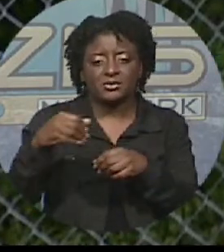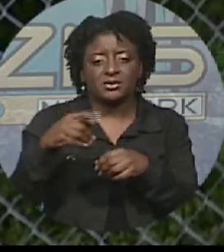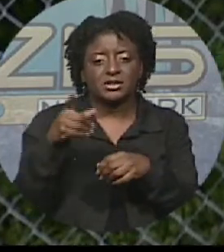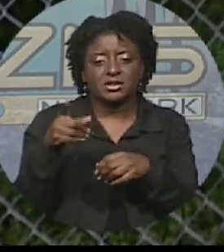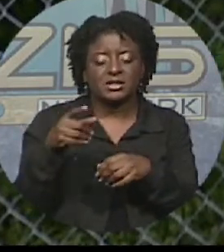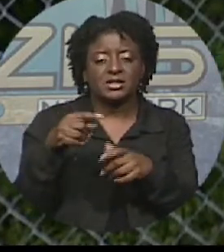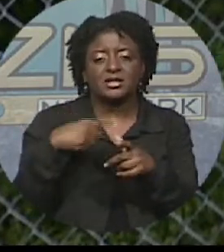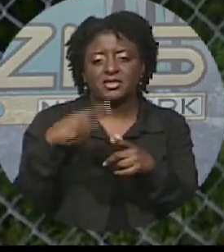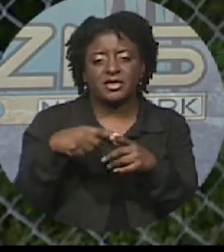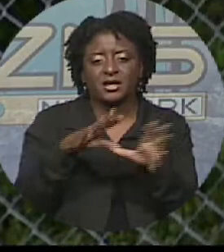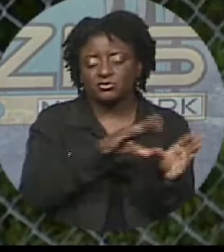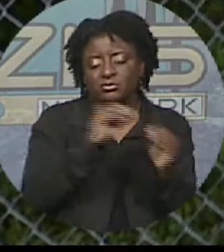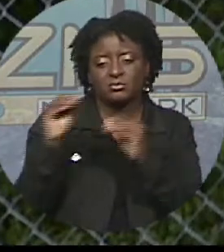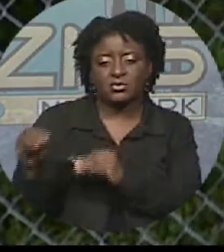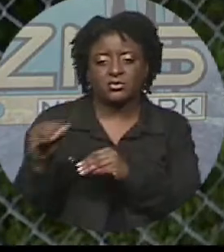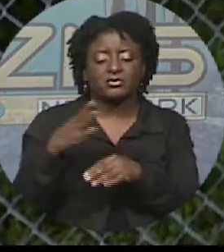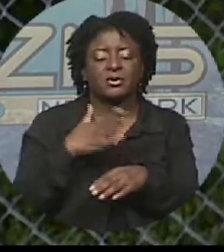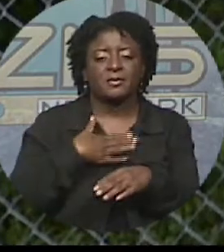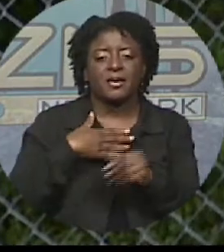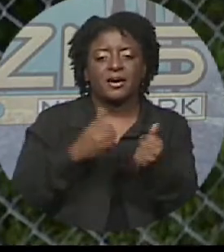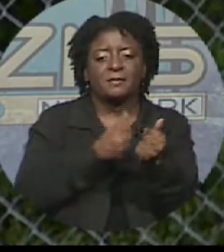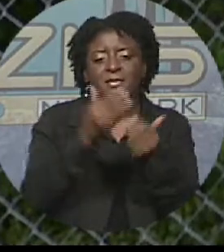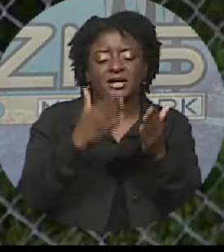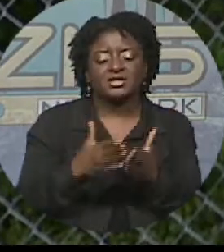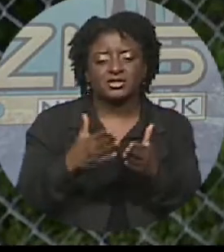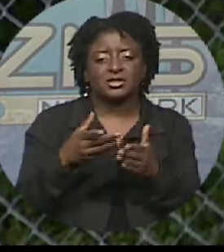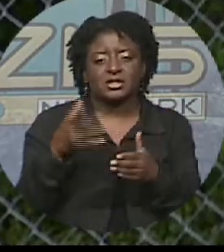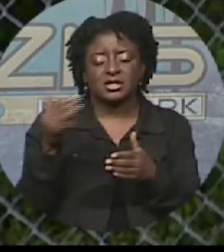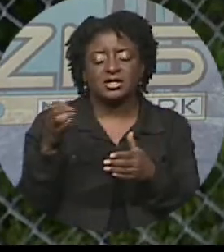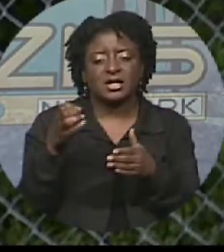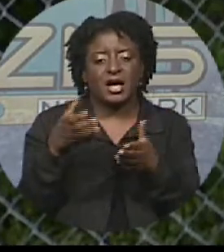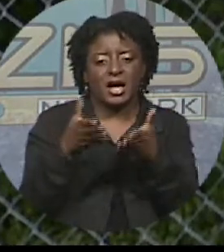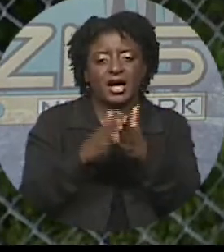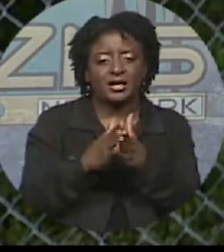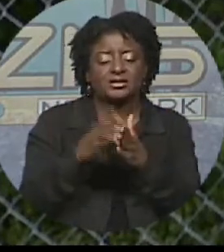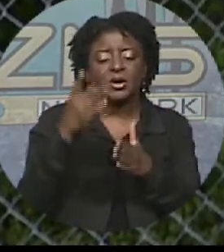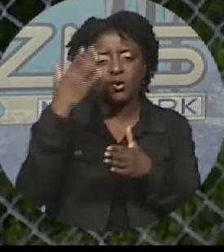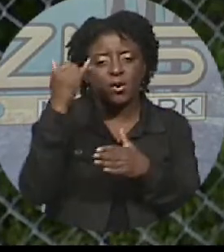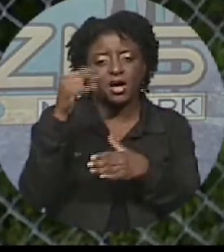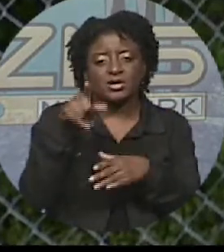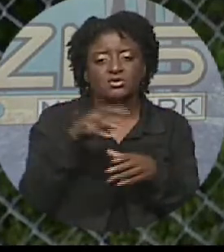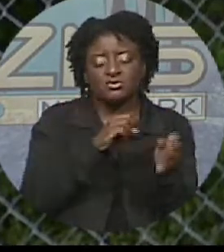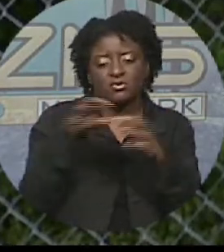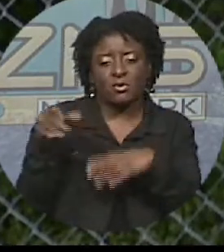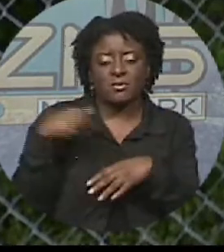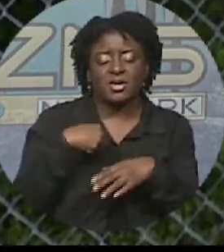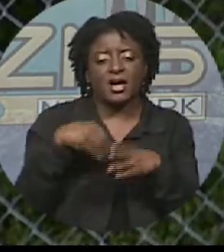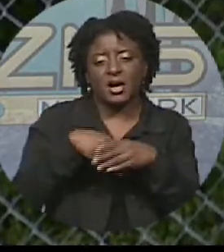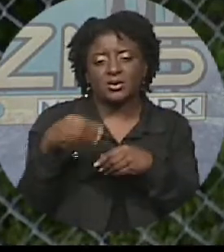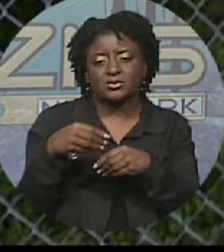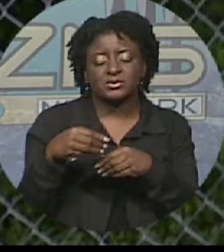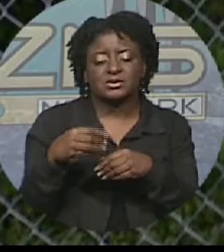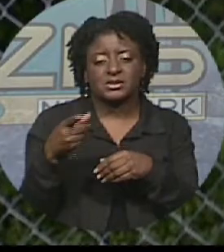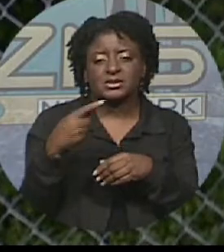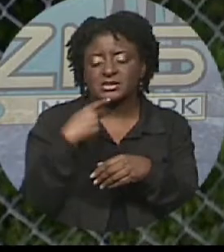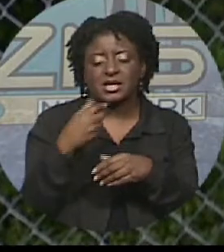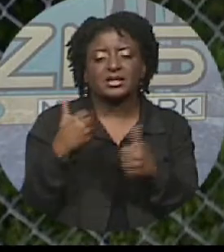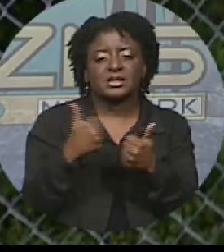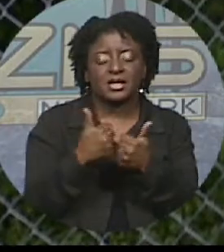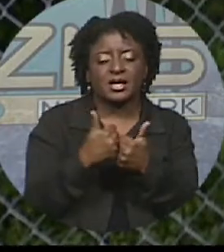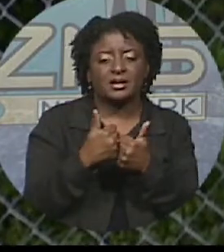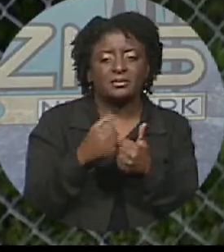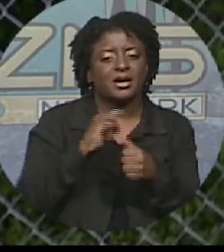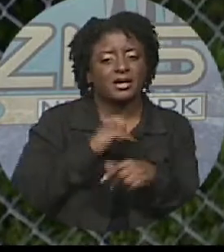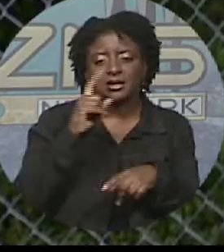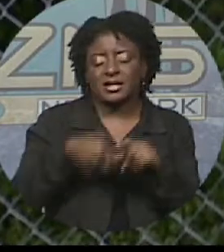He then ejected my manager, and he asked him, what I get thrown for, and he said game. And as a result of that, I can't see